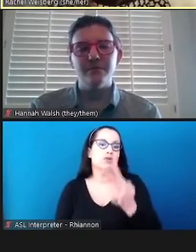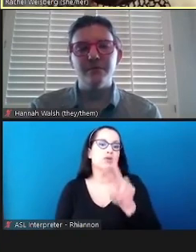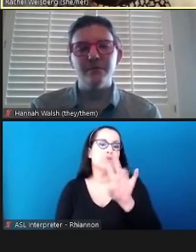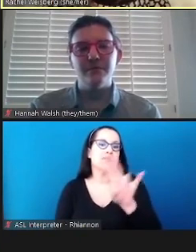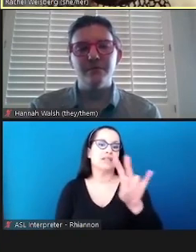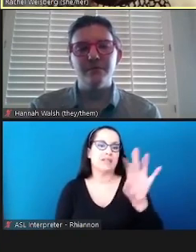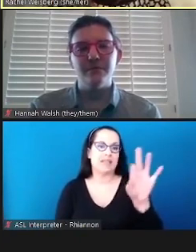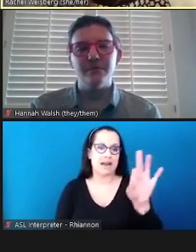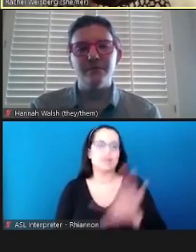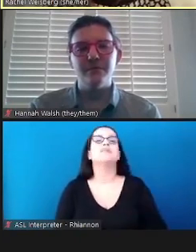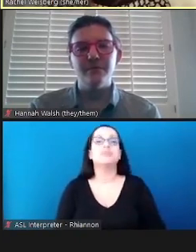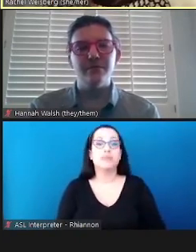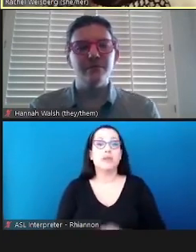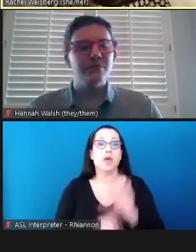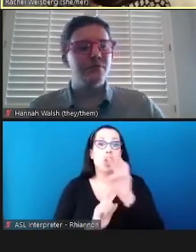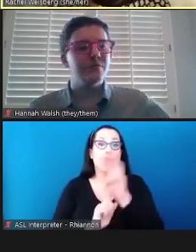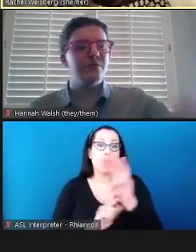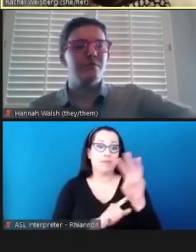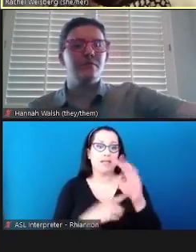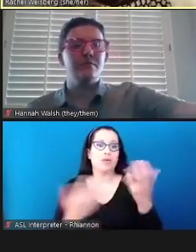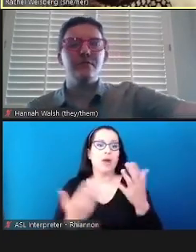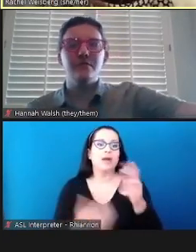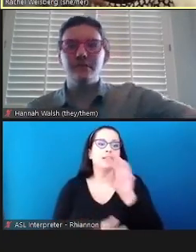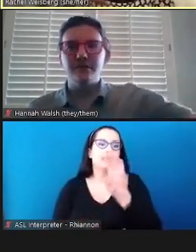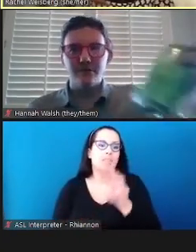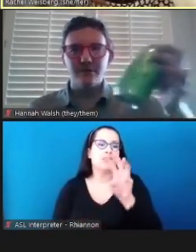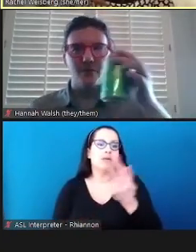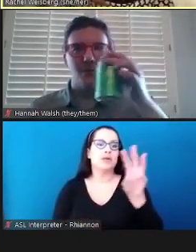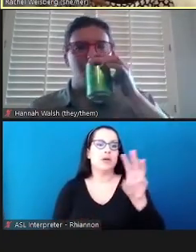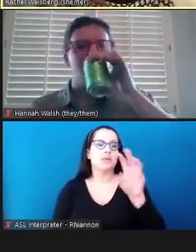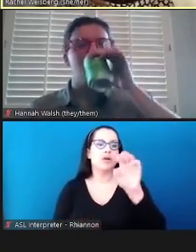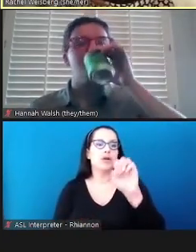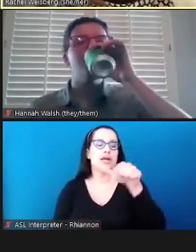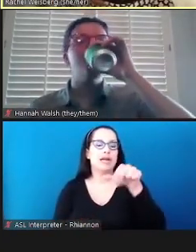800-610-2779. And our website is